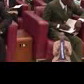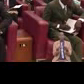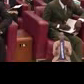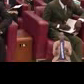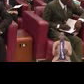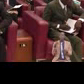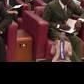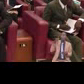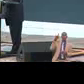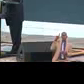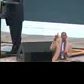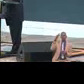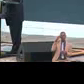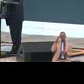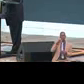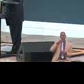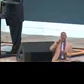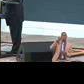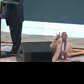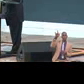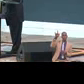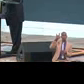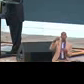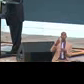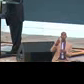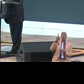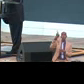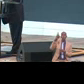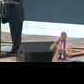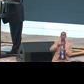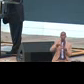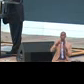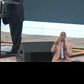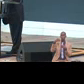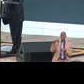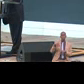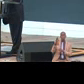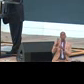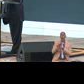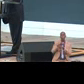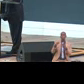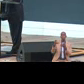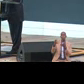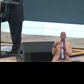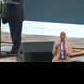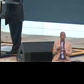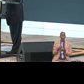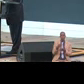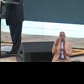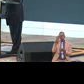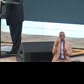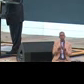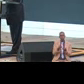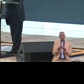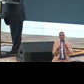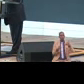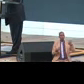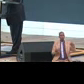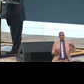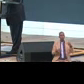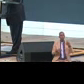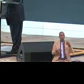it goes up and it doesn't come down. If it doesn't want to come down, the jet that is